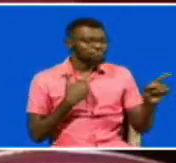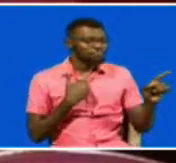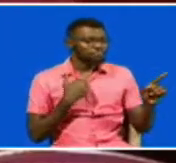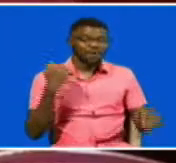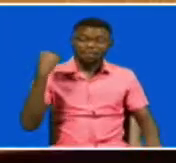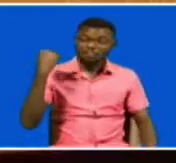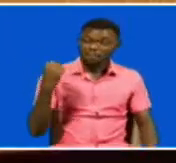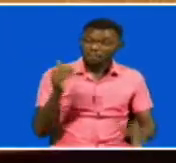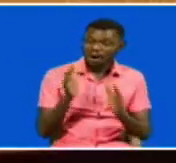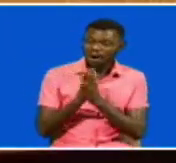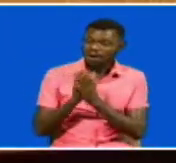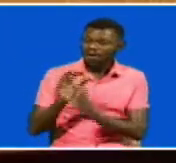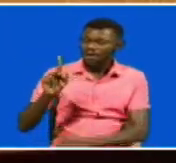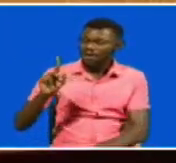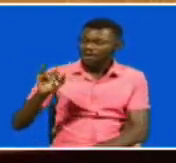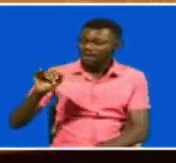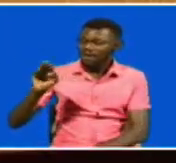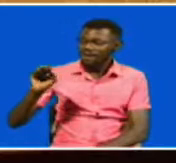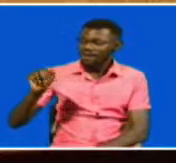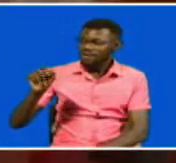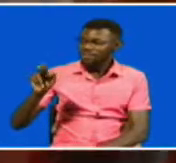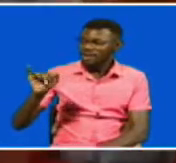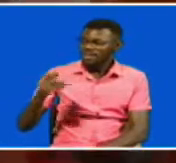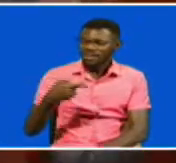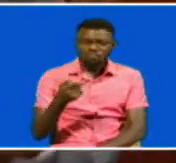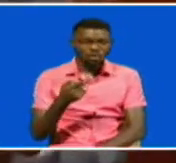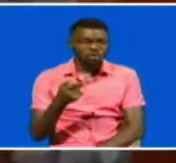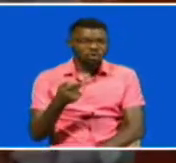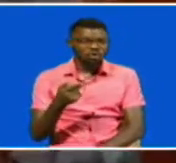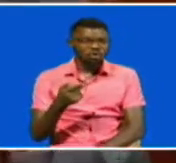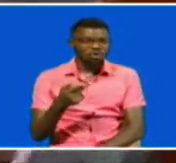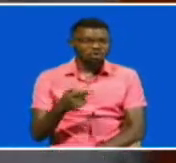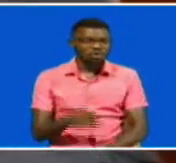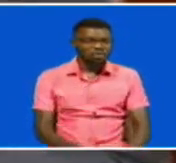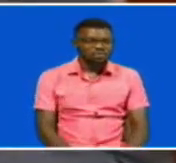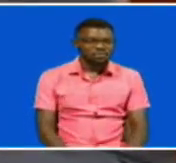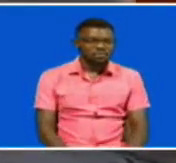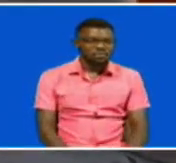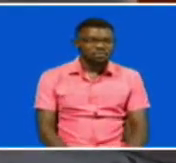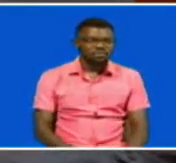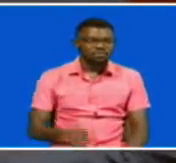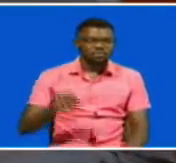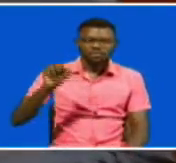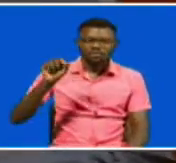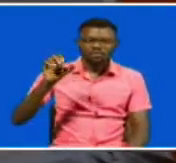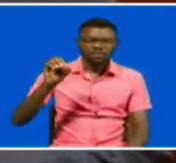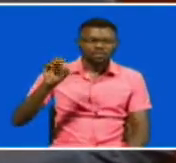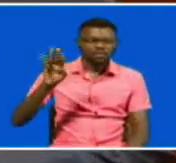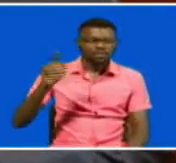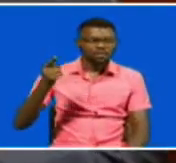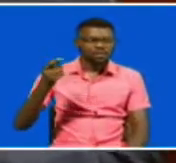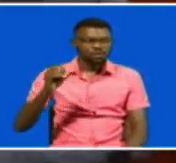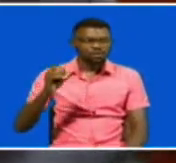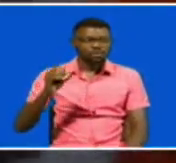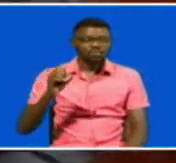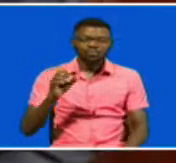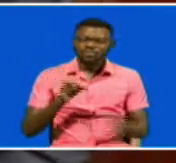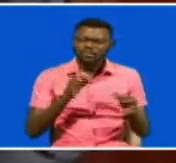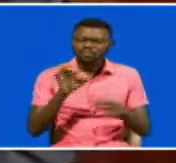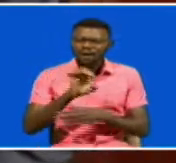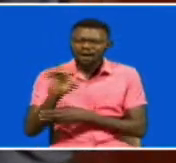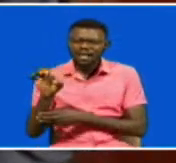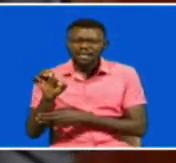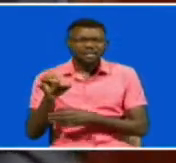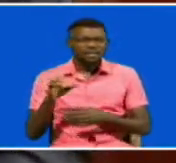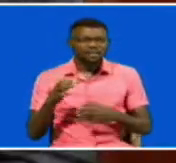Kimani Ichung'wah wana vijimambo. If a common man in Soweto, in Embakasi's constituency, has money